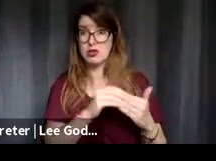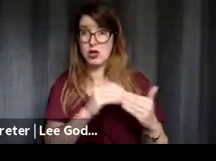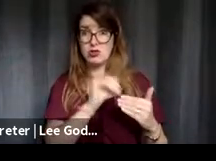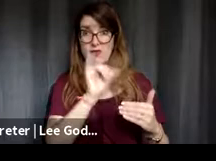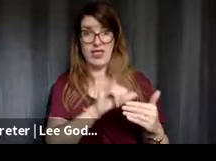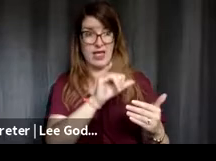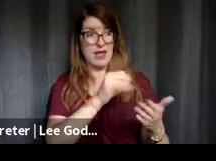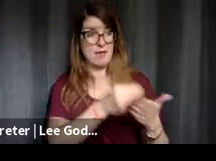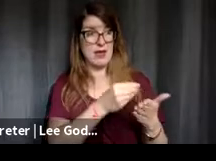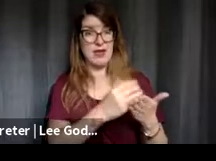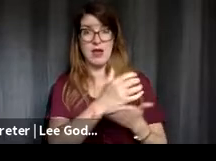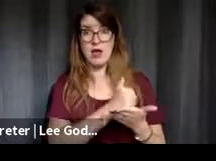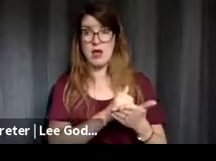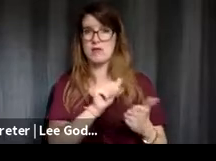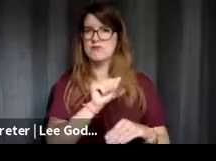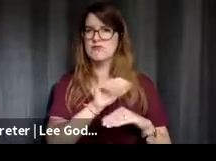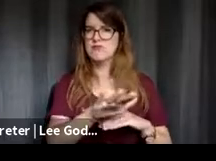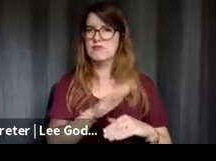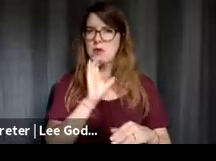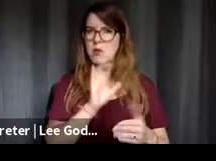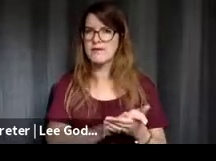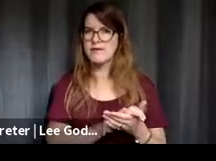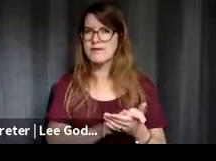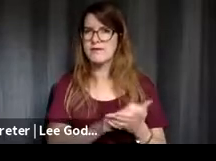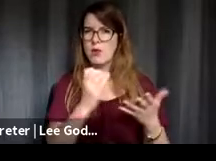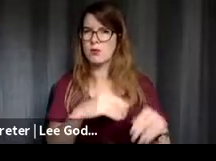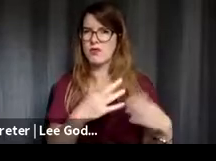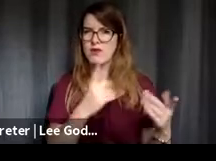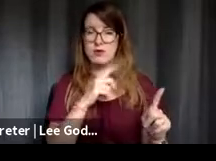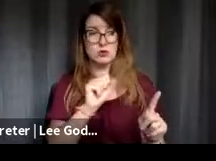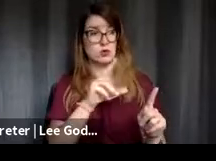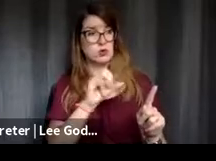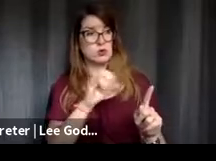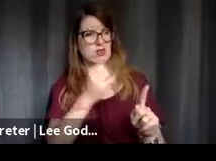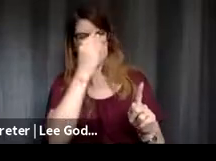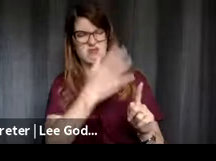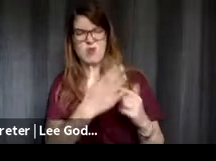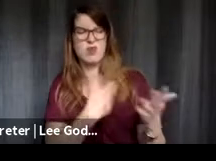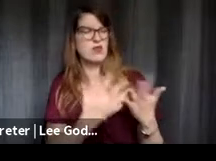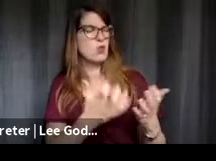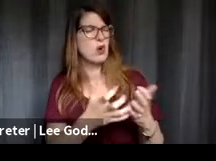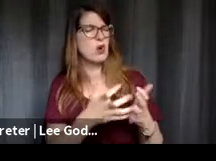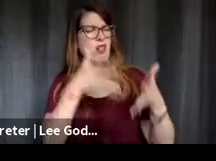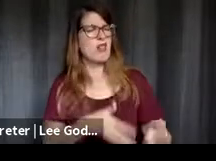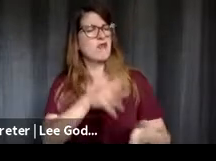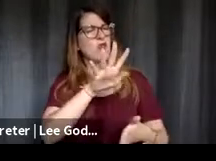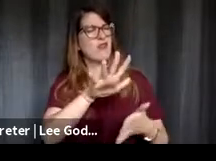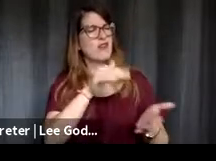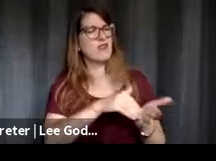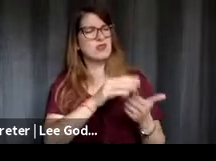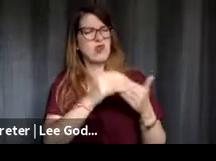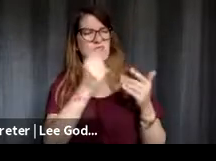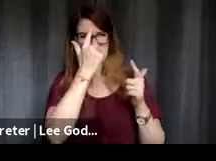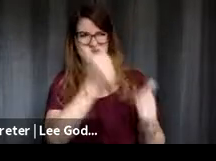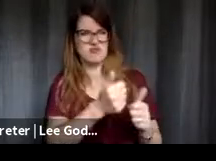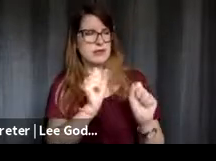wife. All right, I want to provide for it. And so I tell Susie, you can do whatever you want with the other $45,000 a month. You